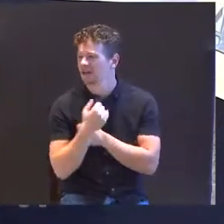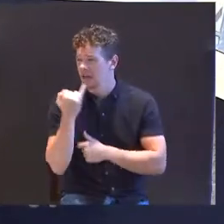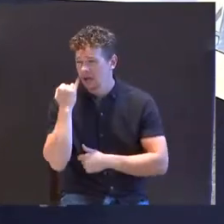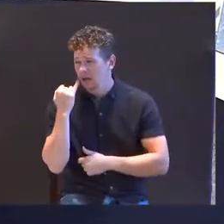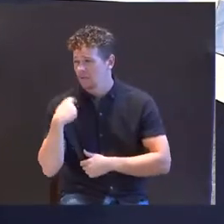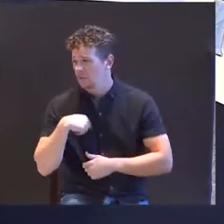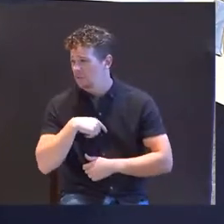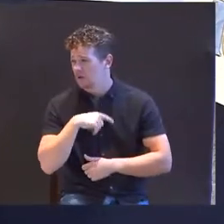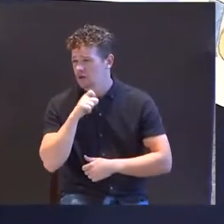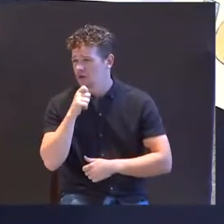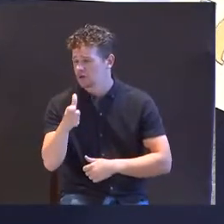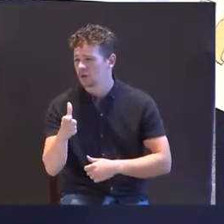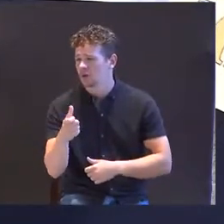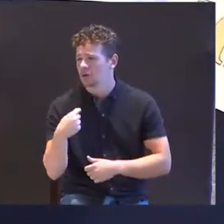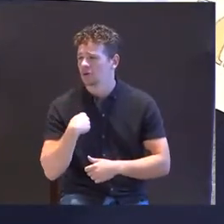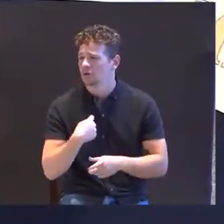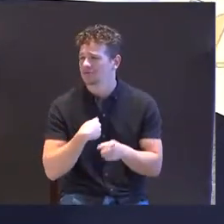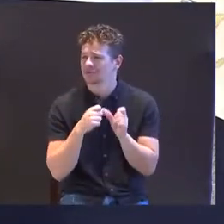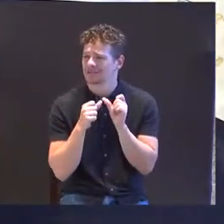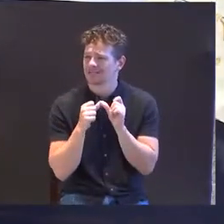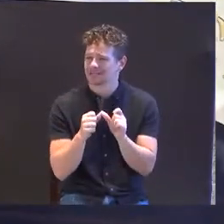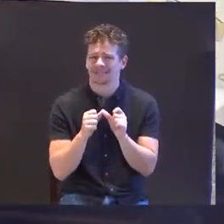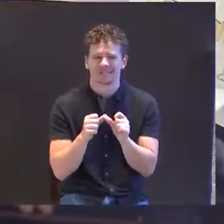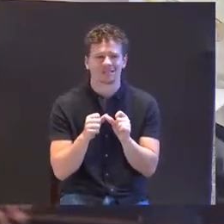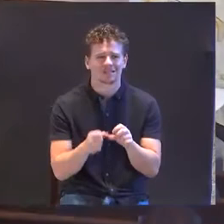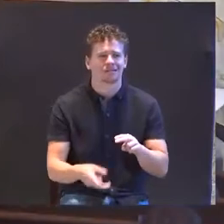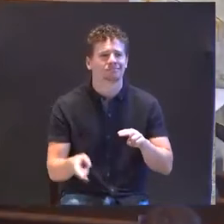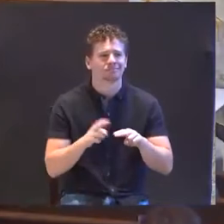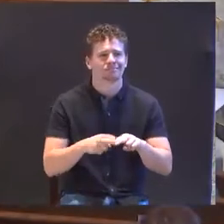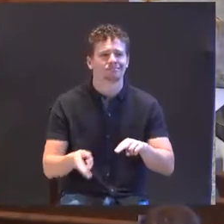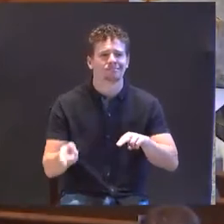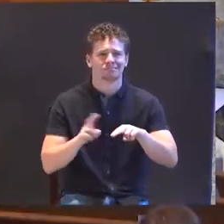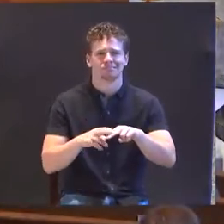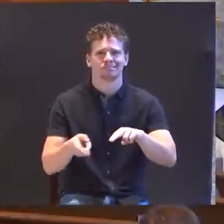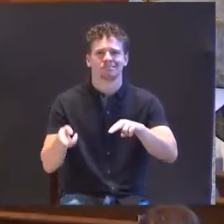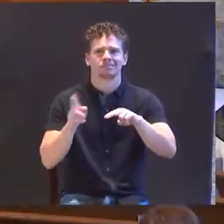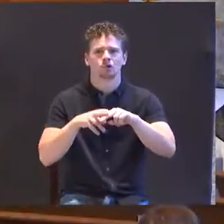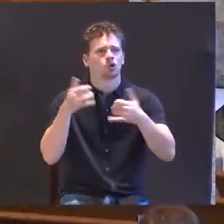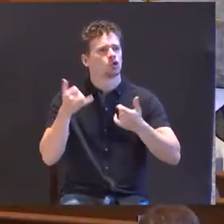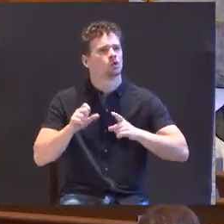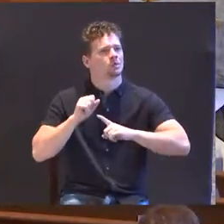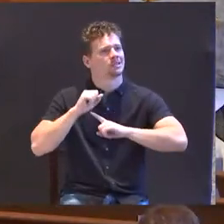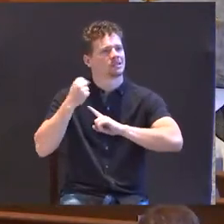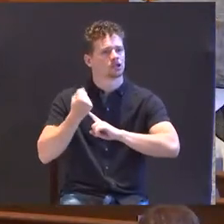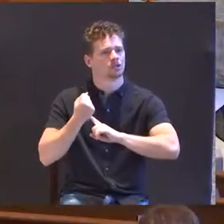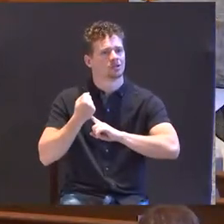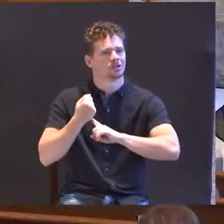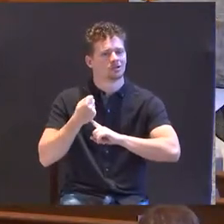will be contributing to the situation as opposed to helping to solve the situation.